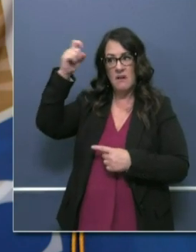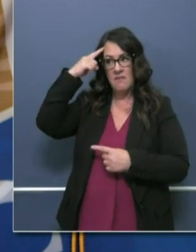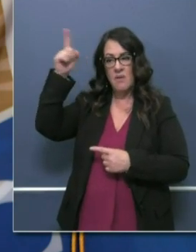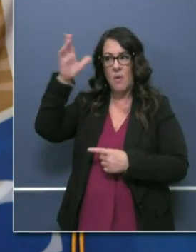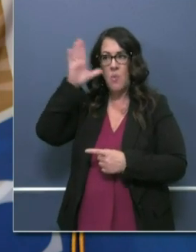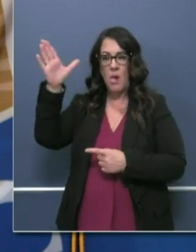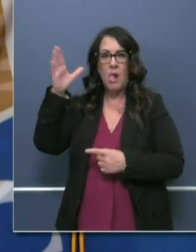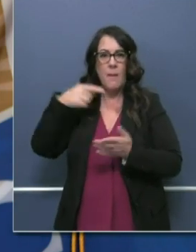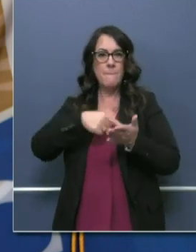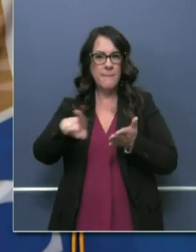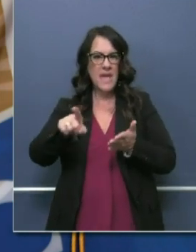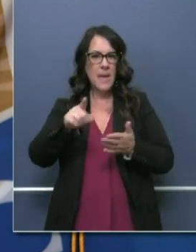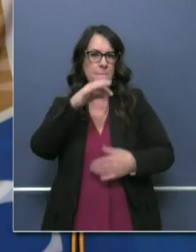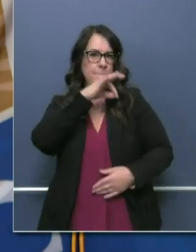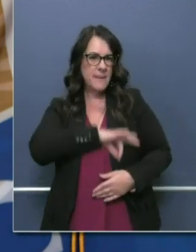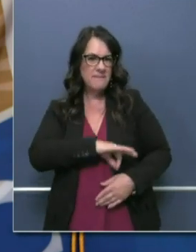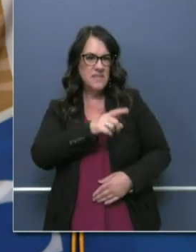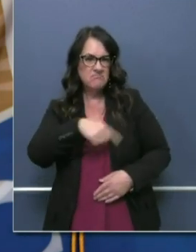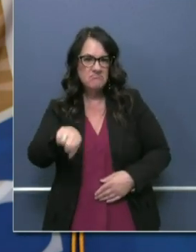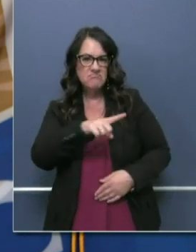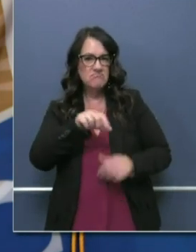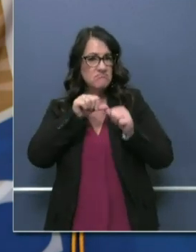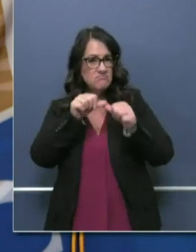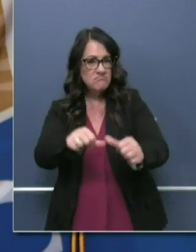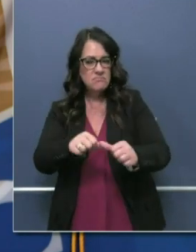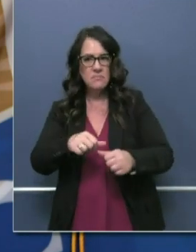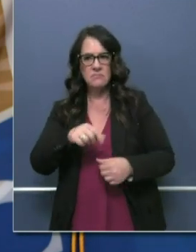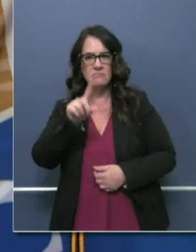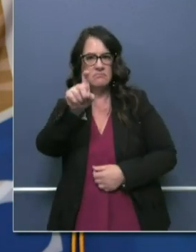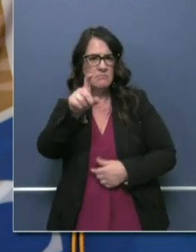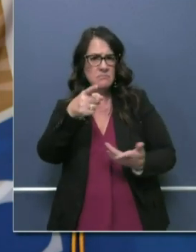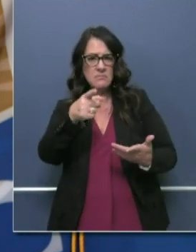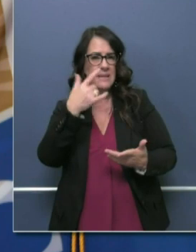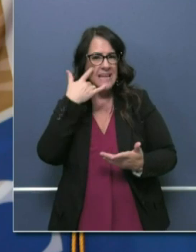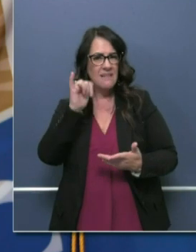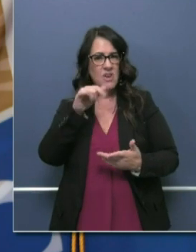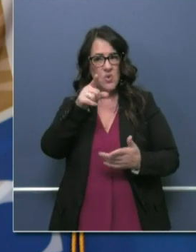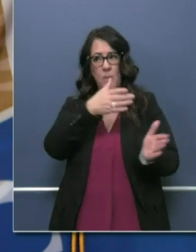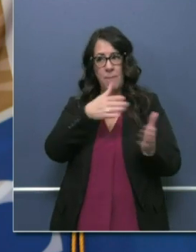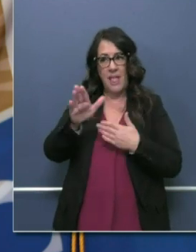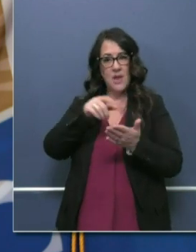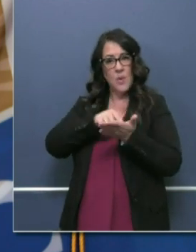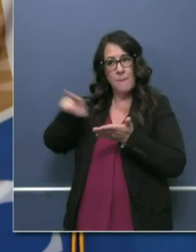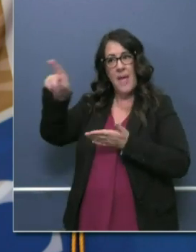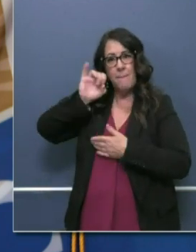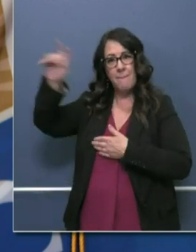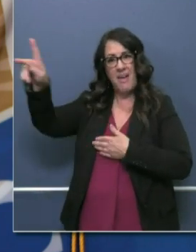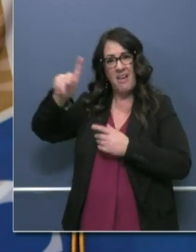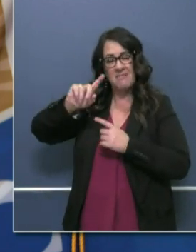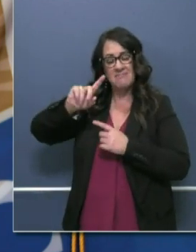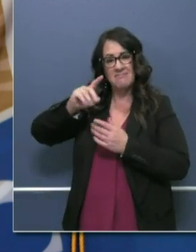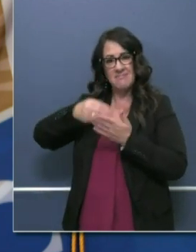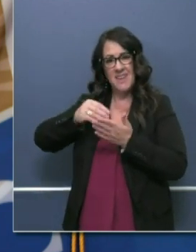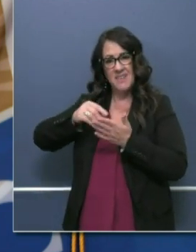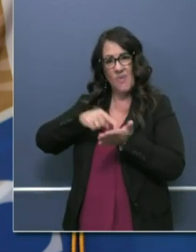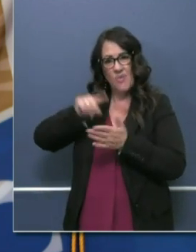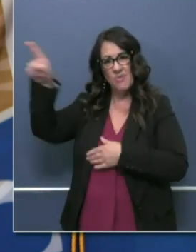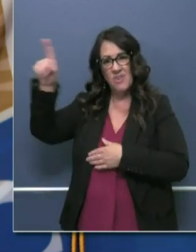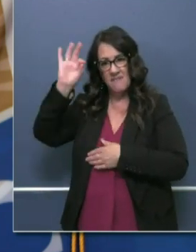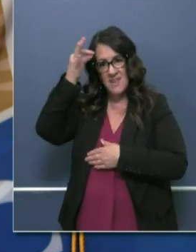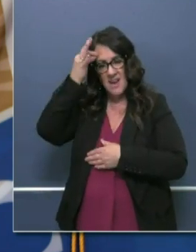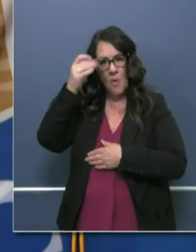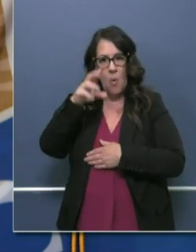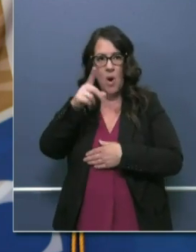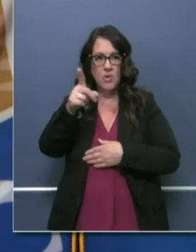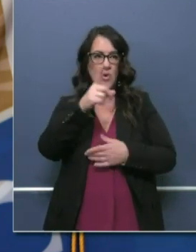unemployment benefits. I was wondering, how does California plan to pay back the federal government? And has California depleted its